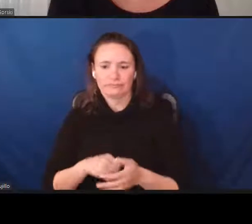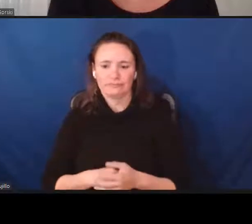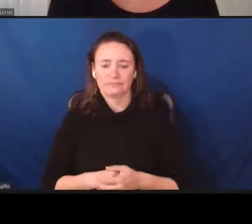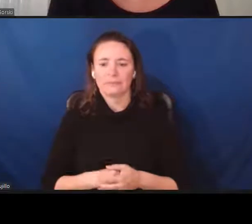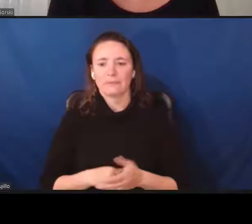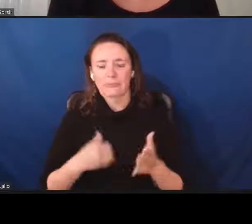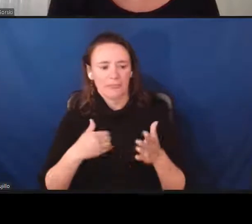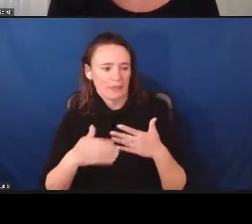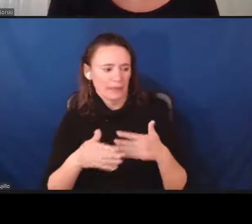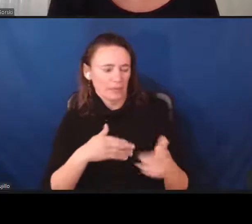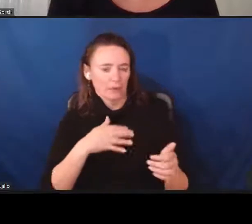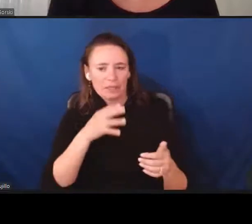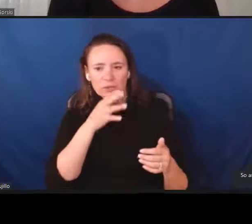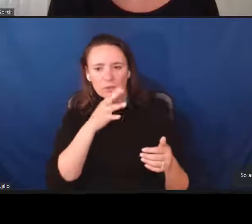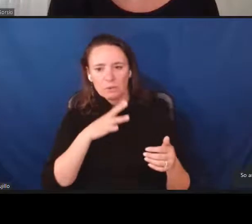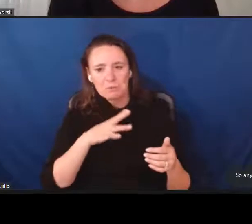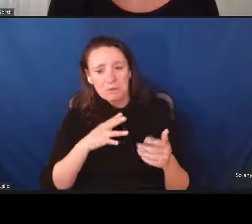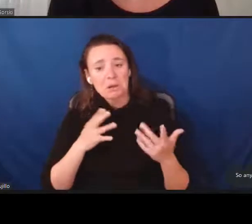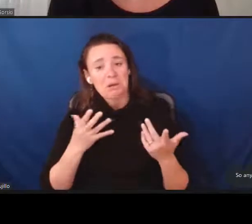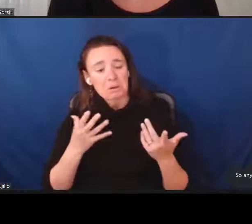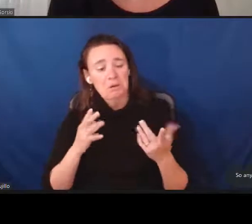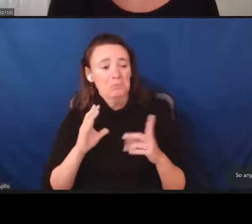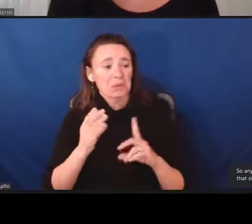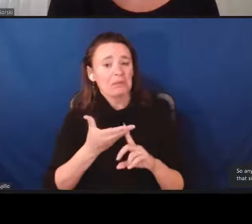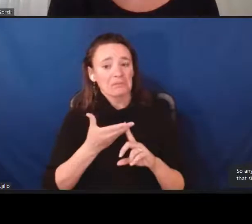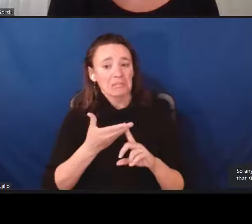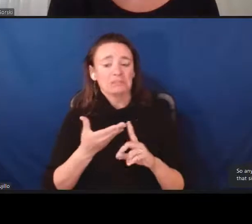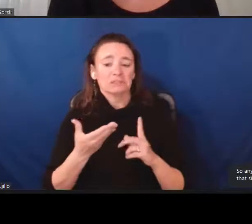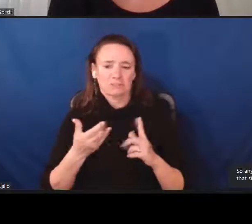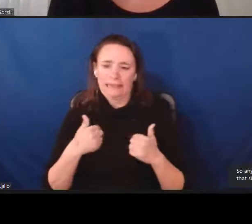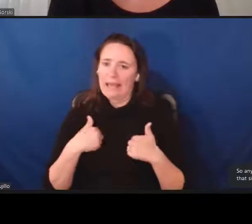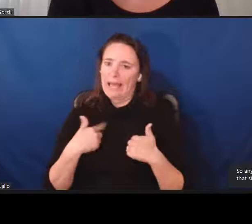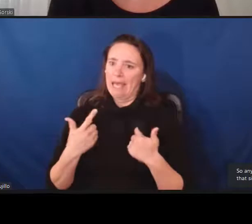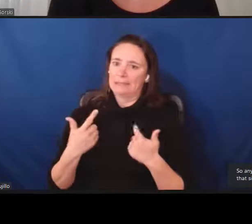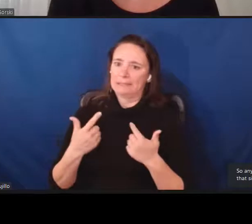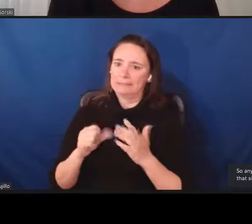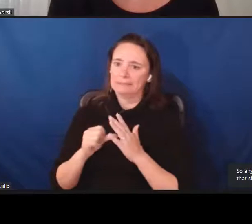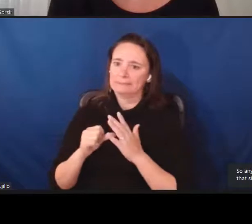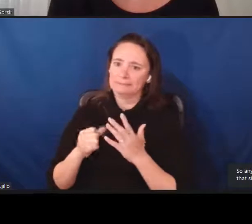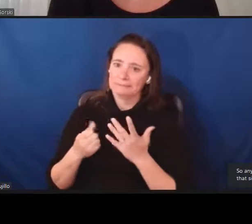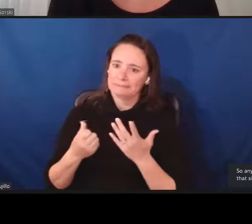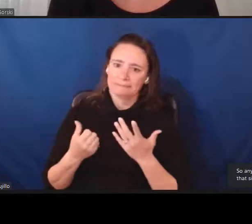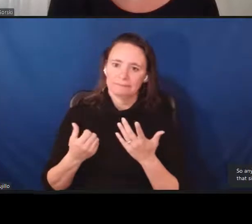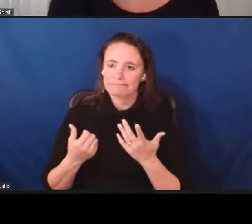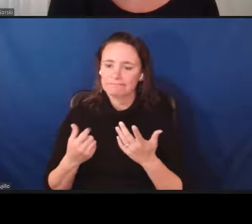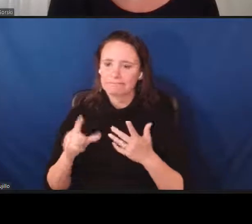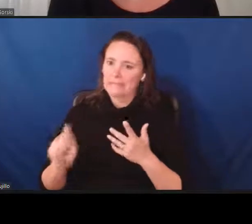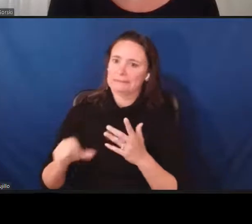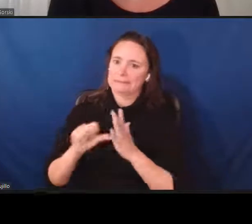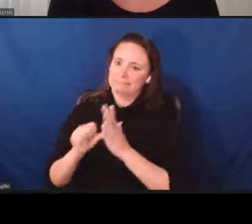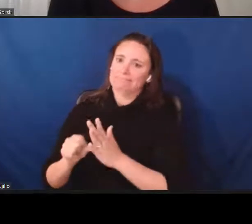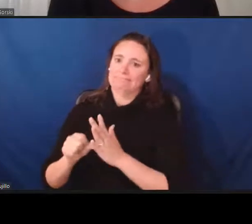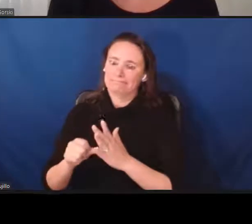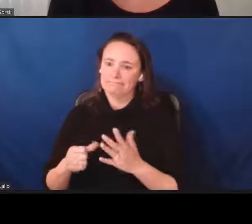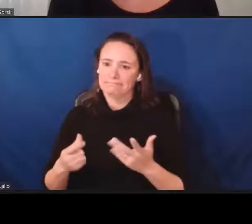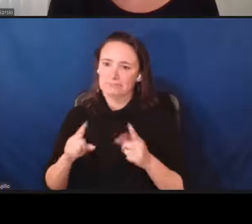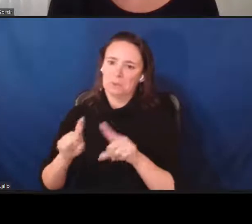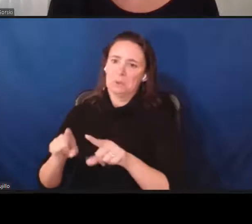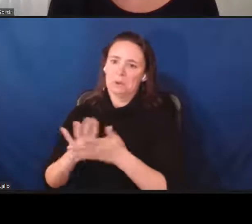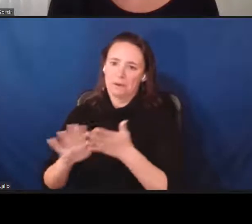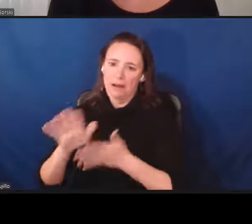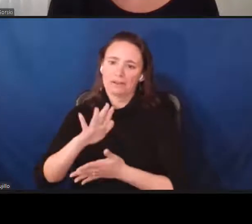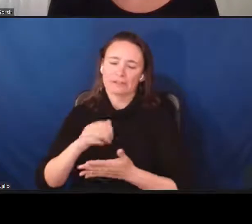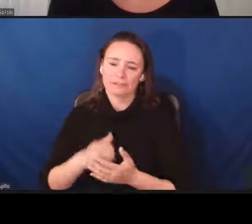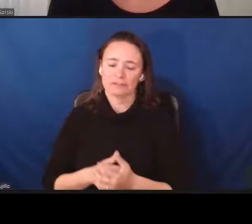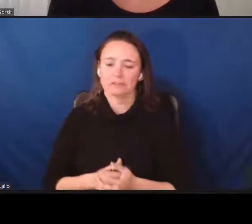she obviously that convinced her, since I was so adamant about it. So I had support. So I